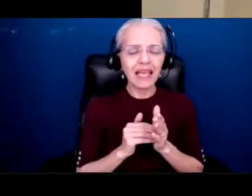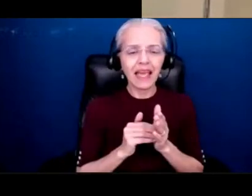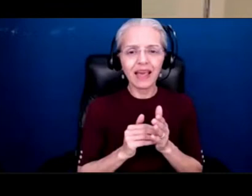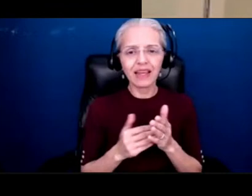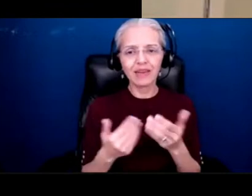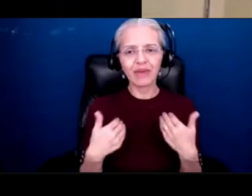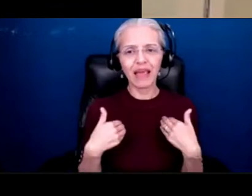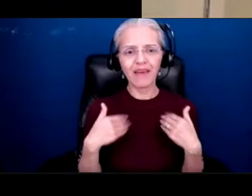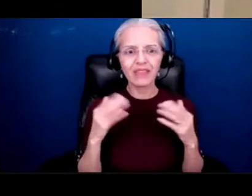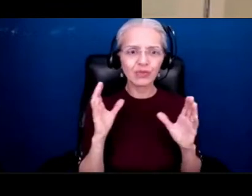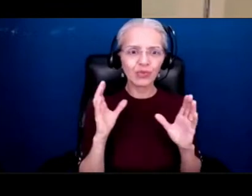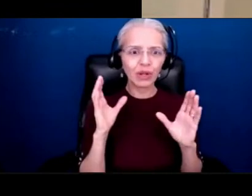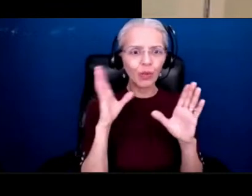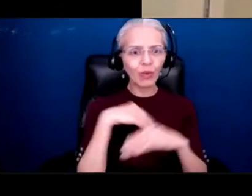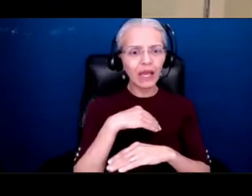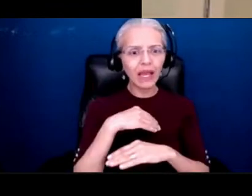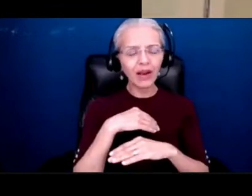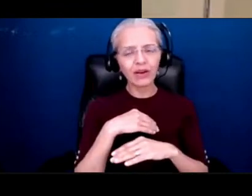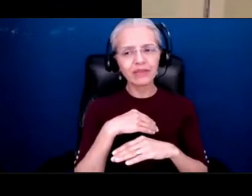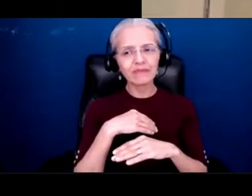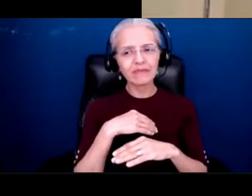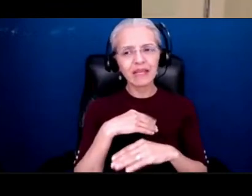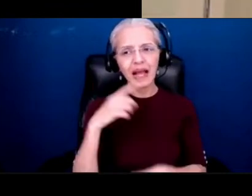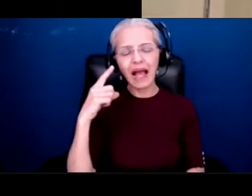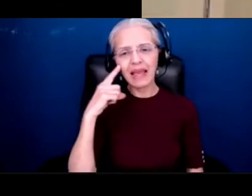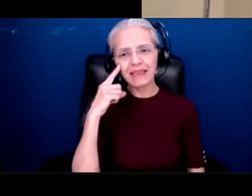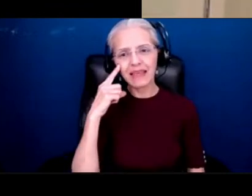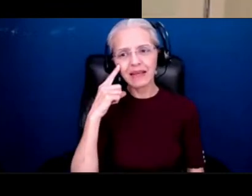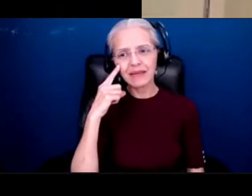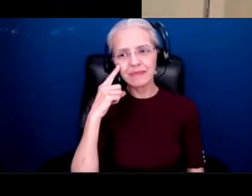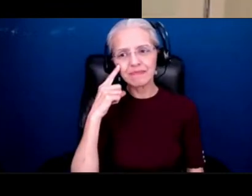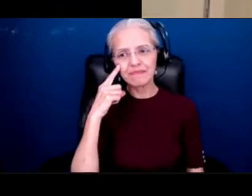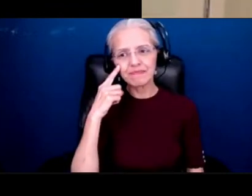really weird, I think, kind of